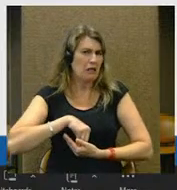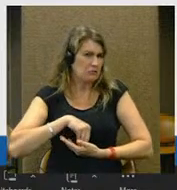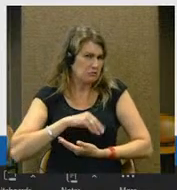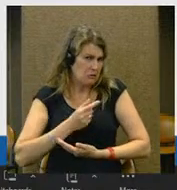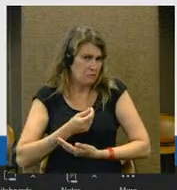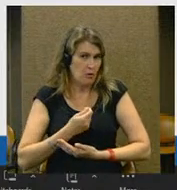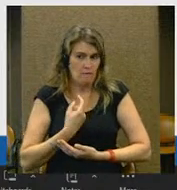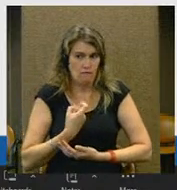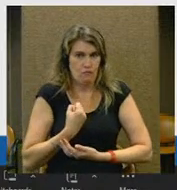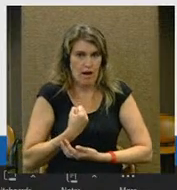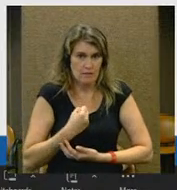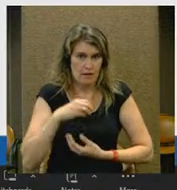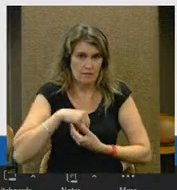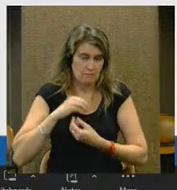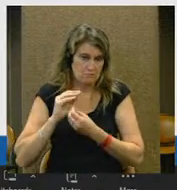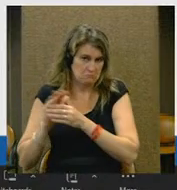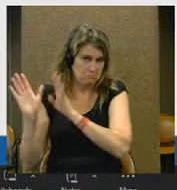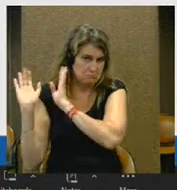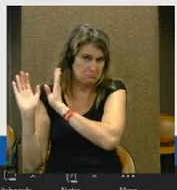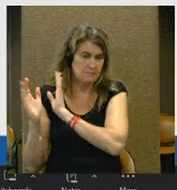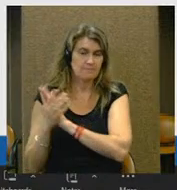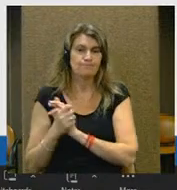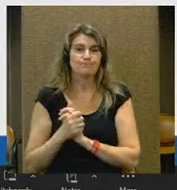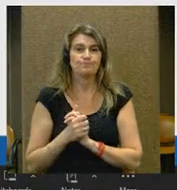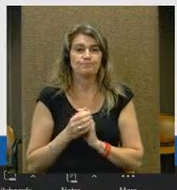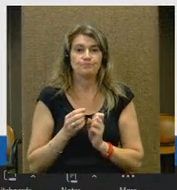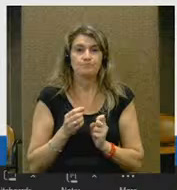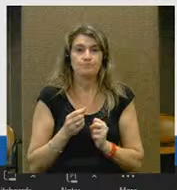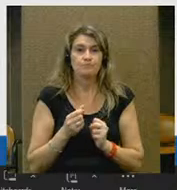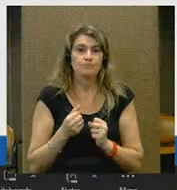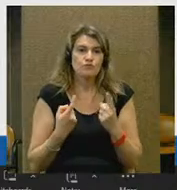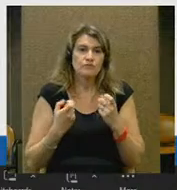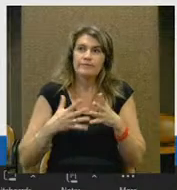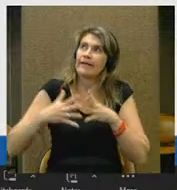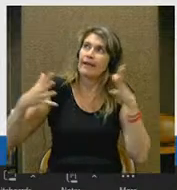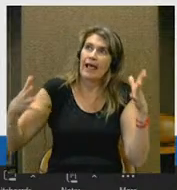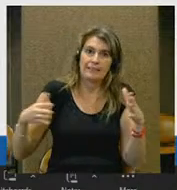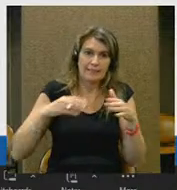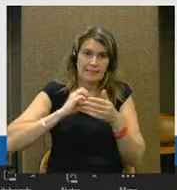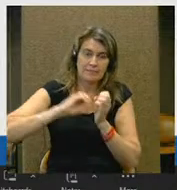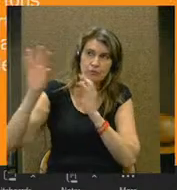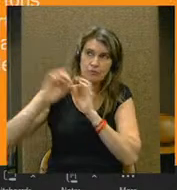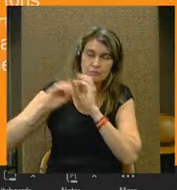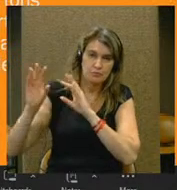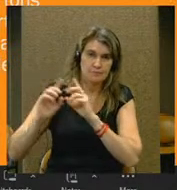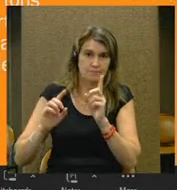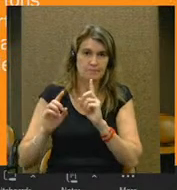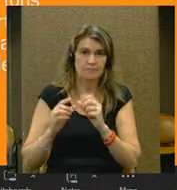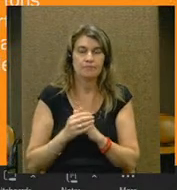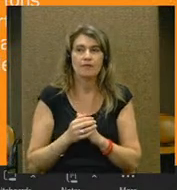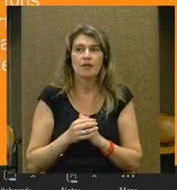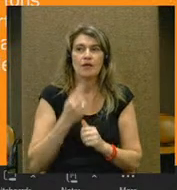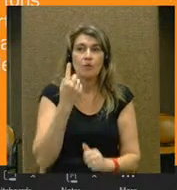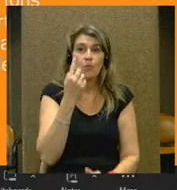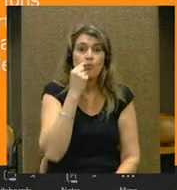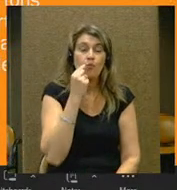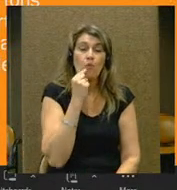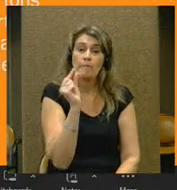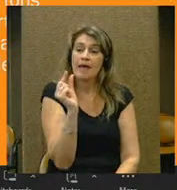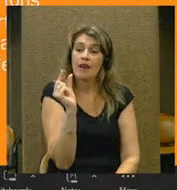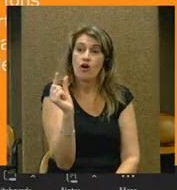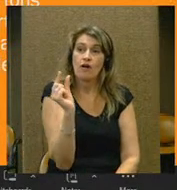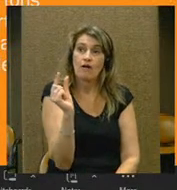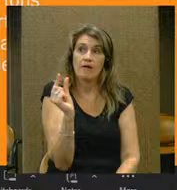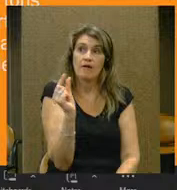single digit pure metric tons that's actually coming from Mexico to the United States. In the United States,